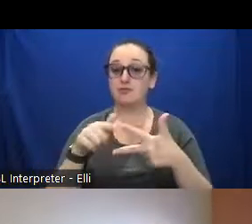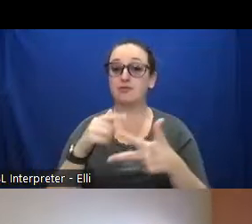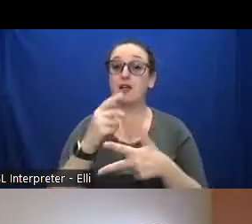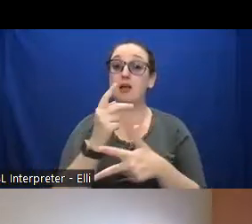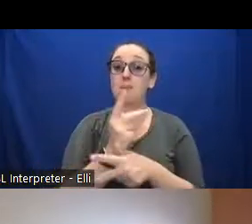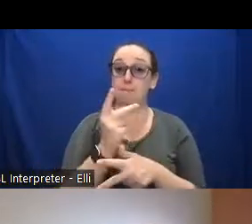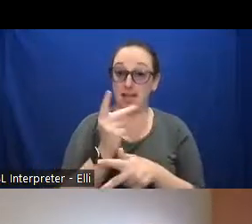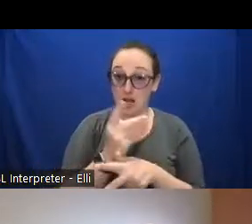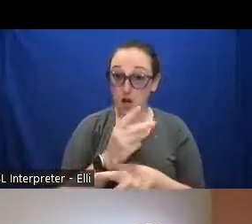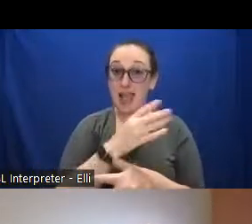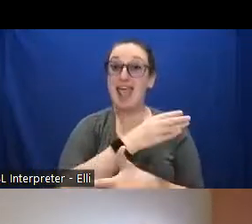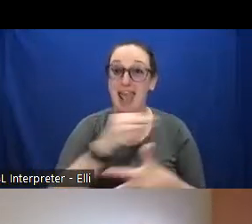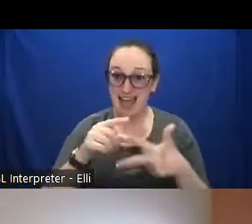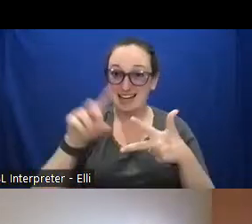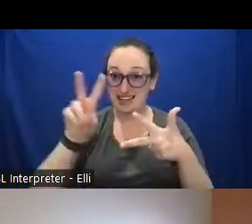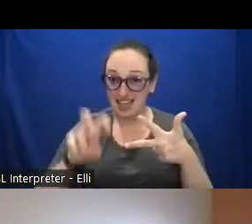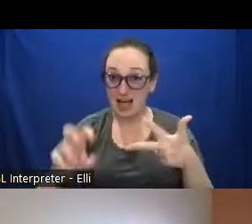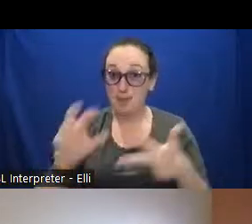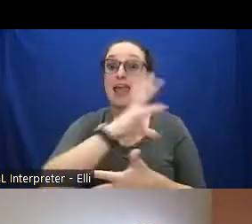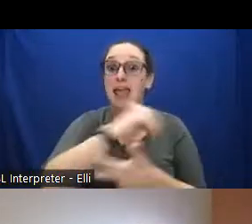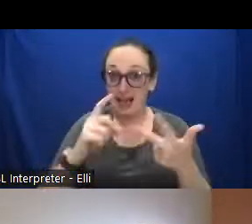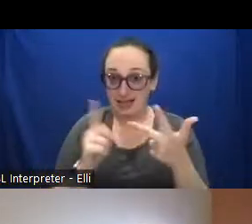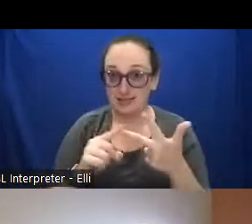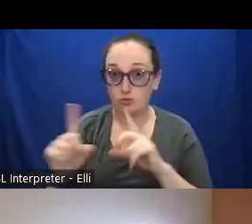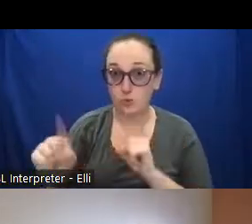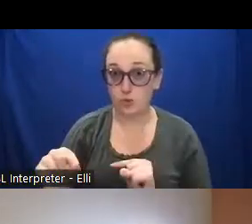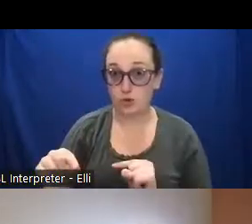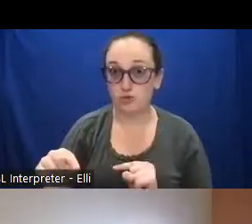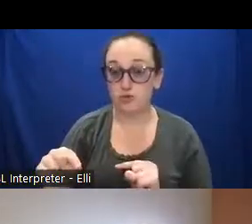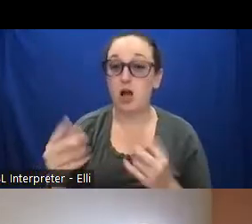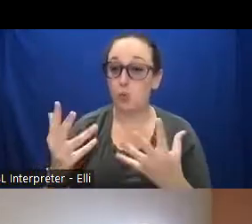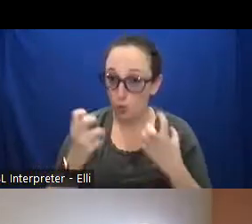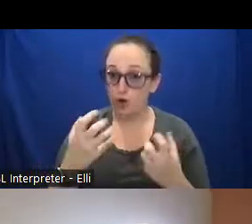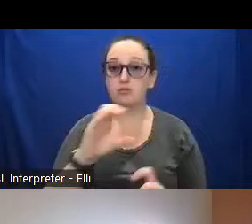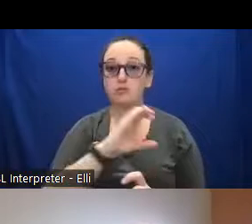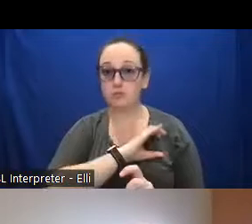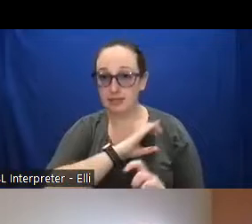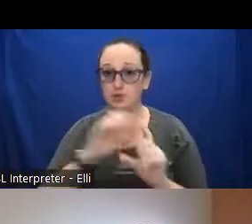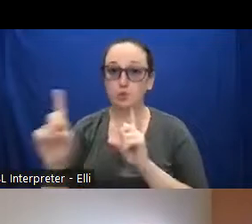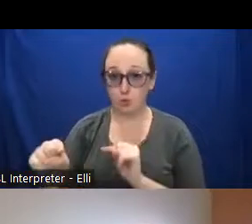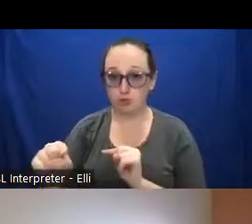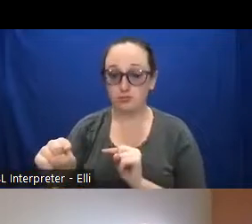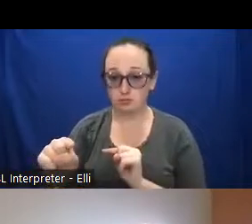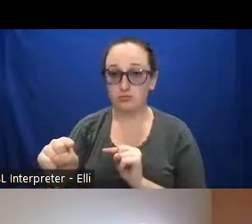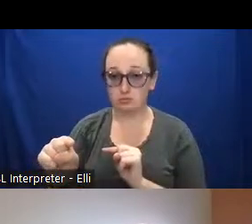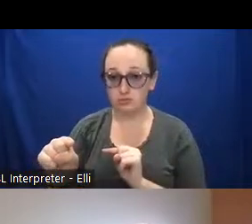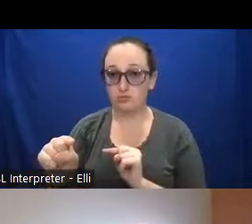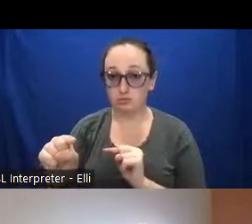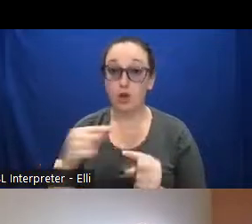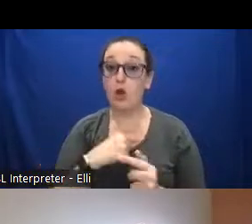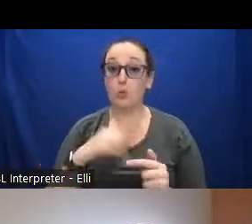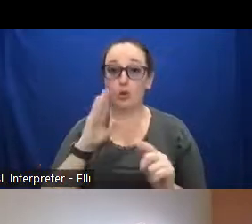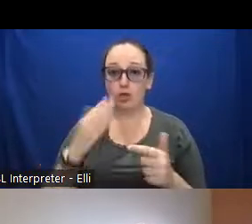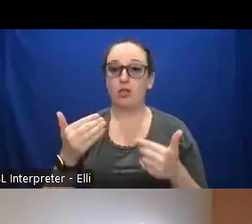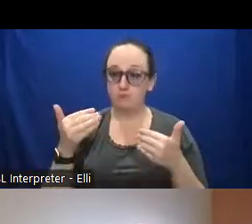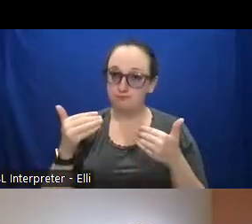medical forensic exam, and this is a patient who says, yes, I want to participate in a law enforcement investigation. And then we will connect